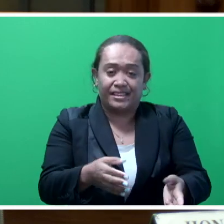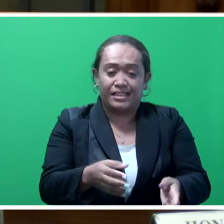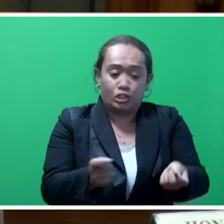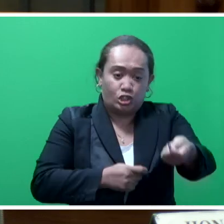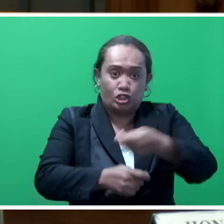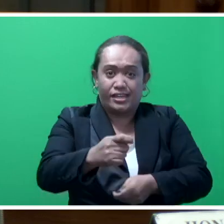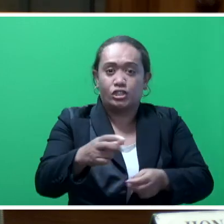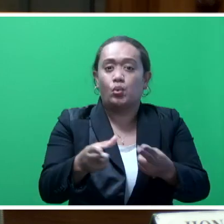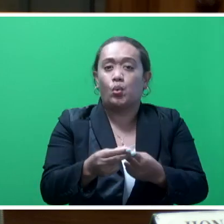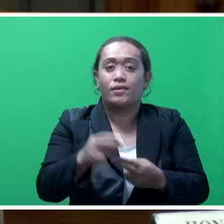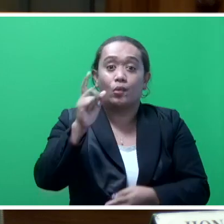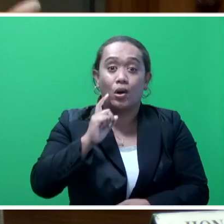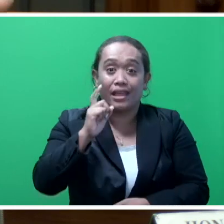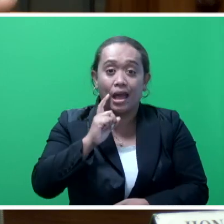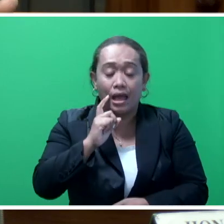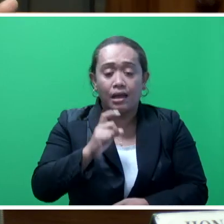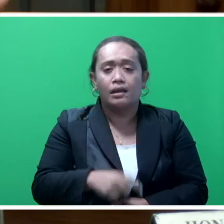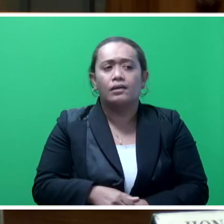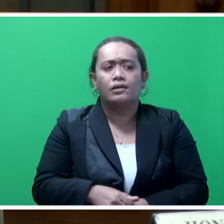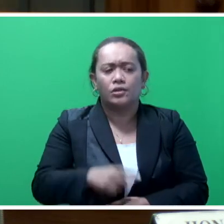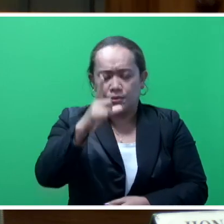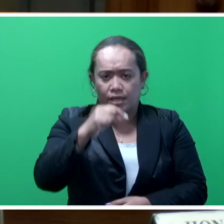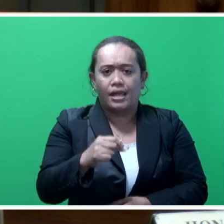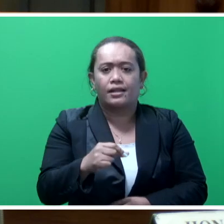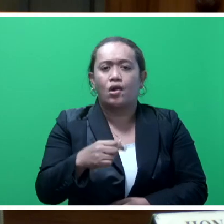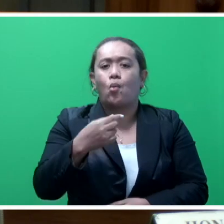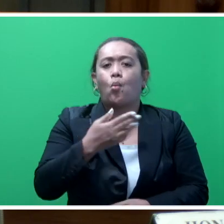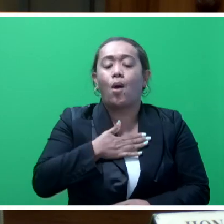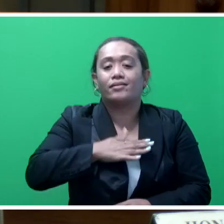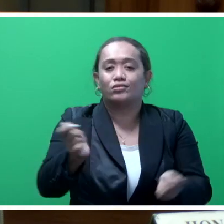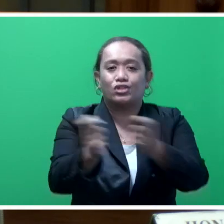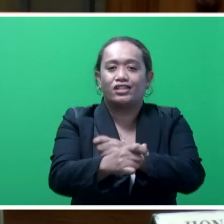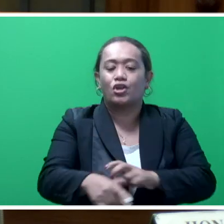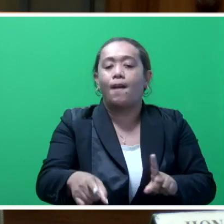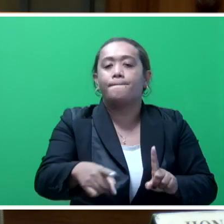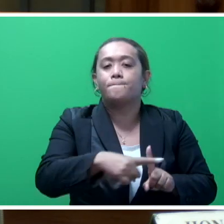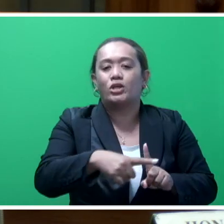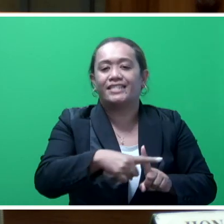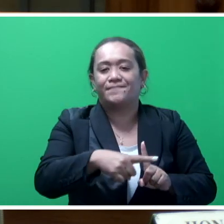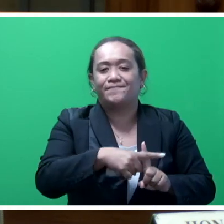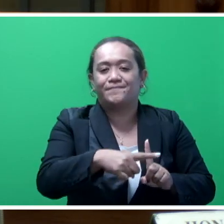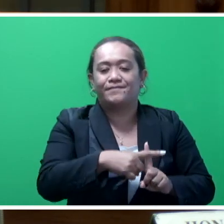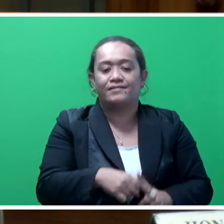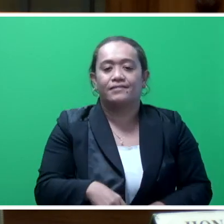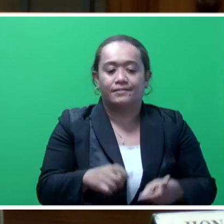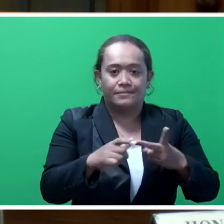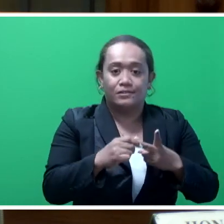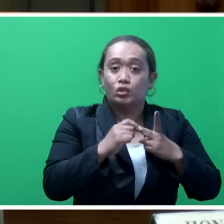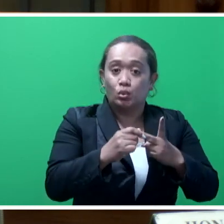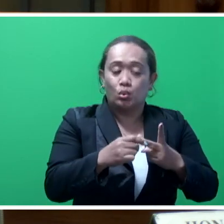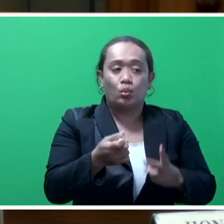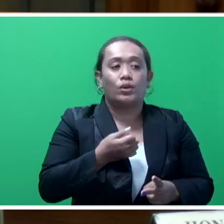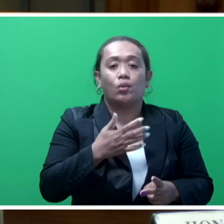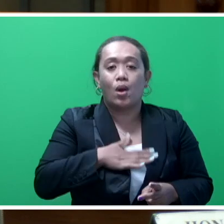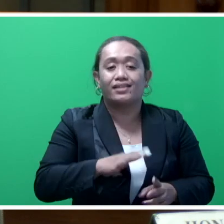you must have greater positive impact in terms of productivity and production. Number two, the unit cost should be